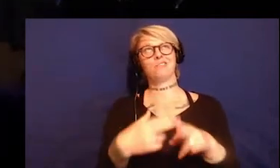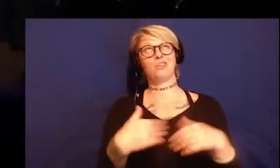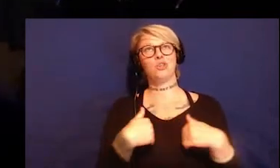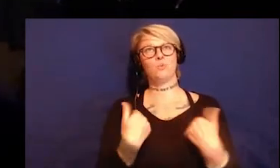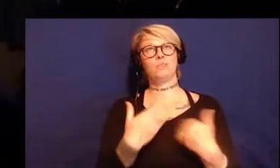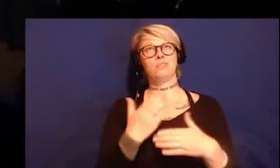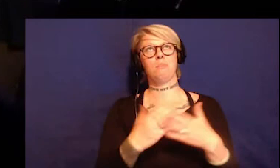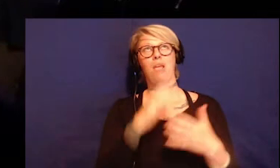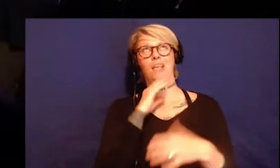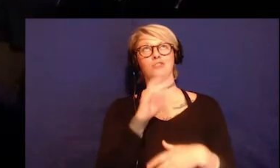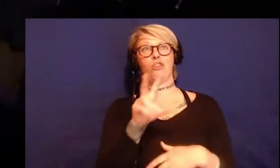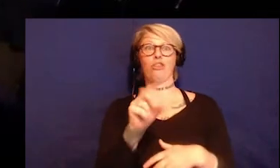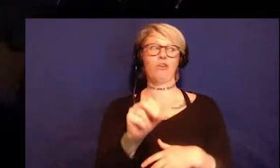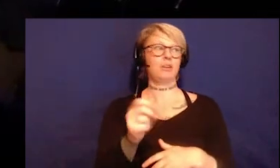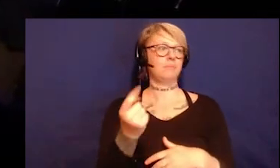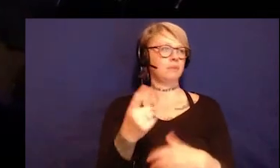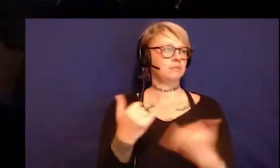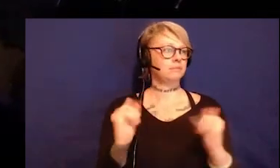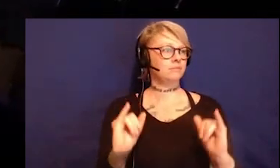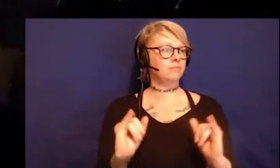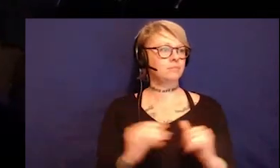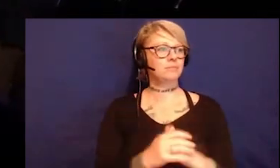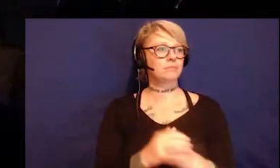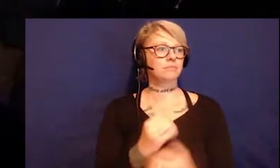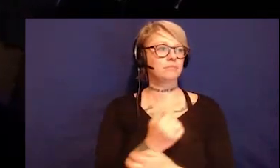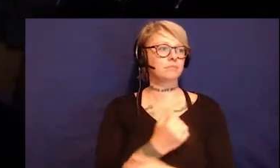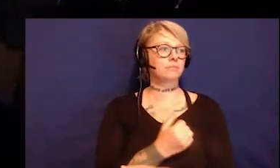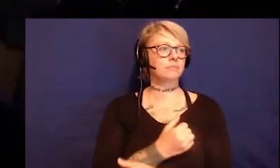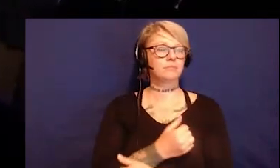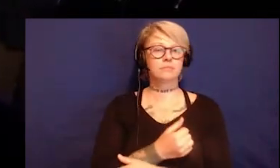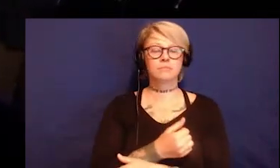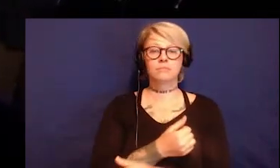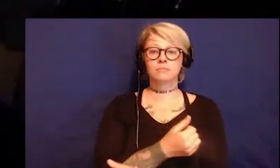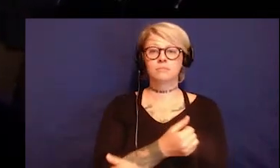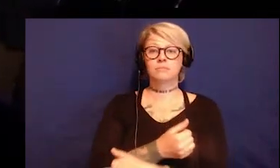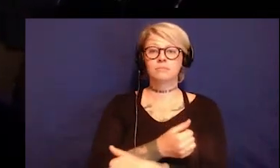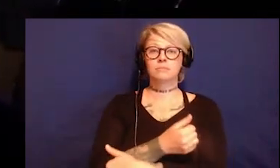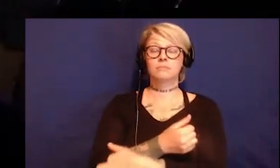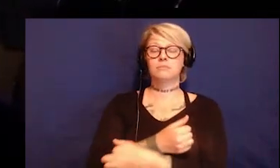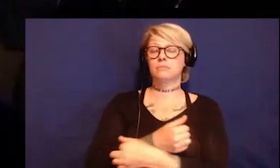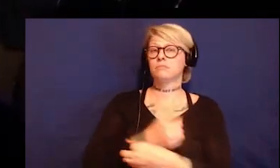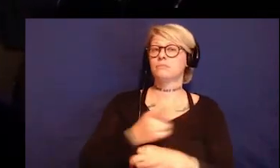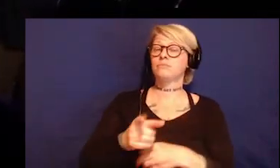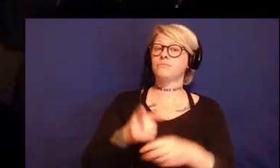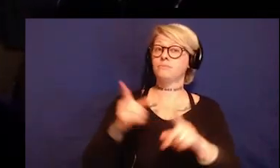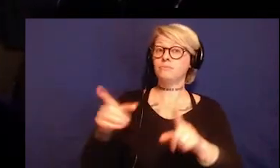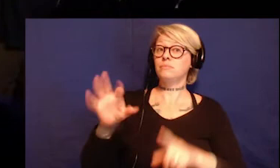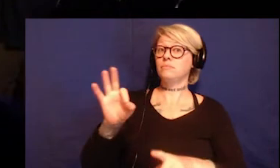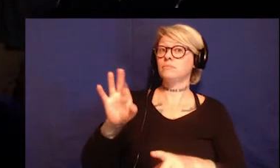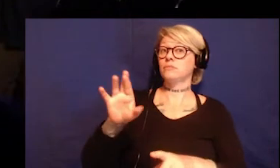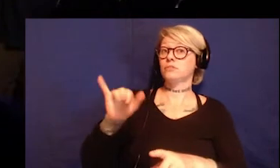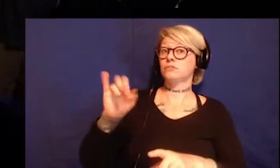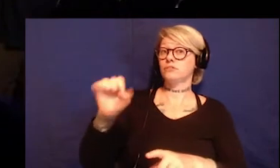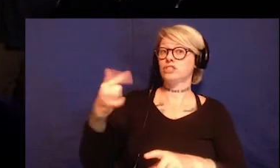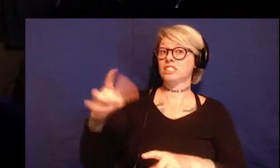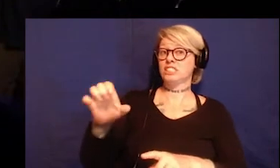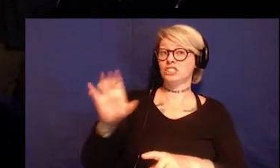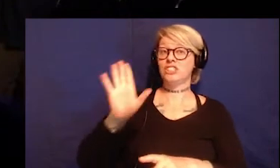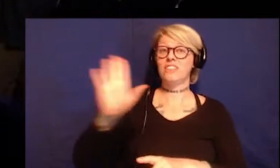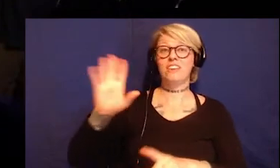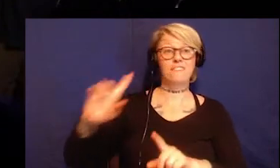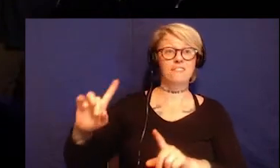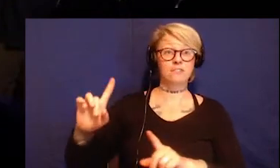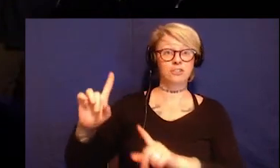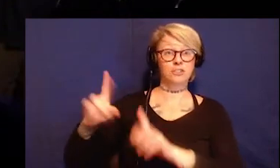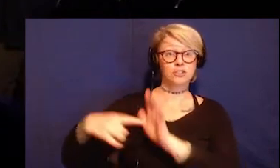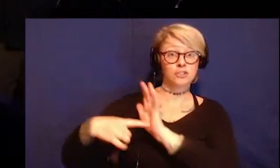it's a wonderful timing that our showcase ends right when the Fringe is beginning, and very often our young creators' first productions happen in the Fringe right